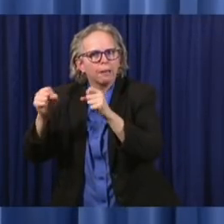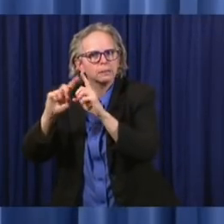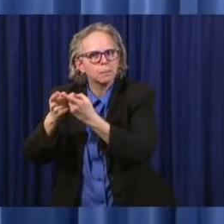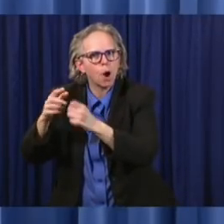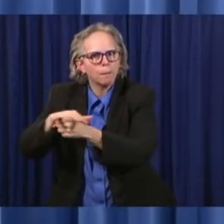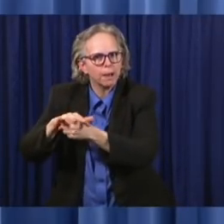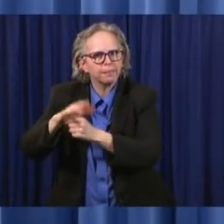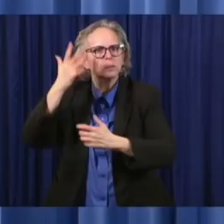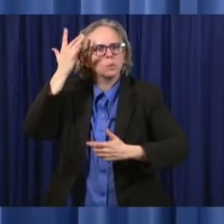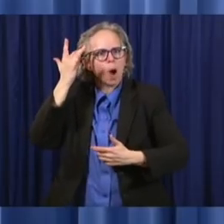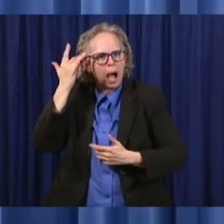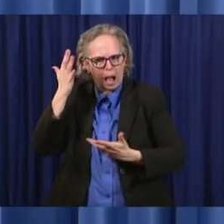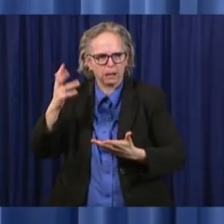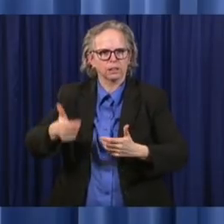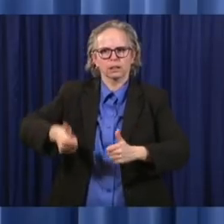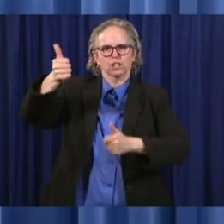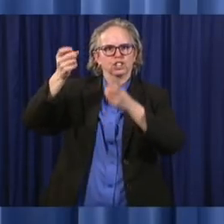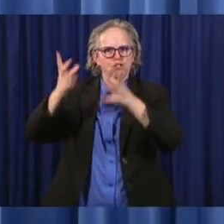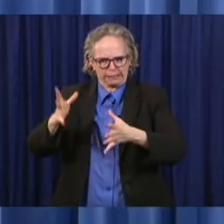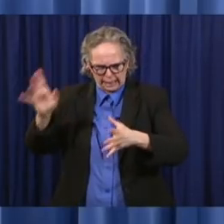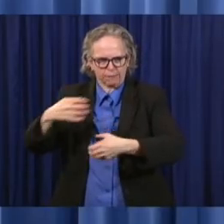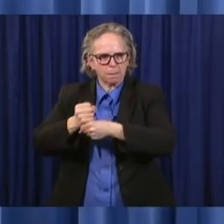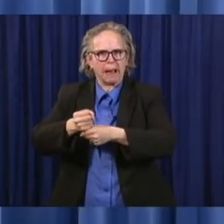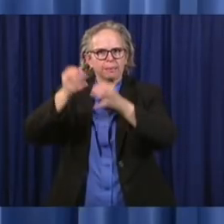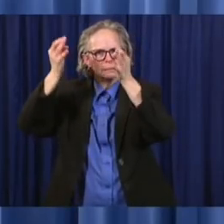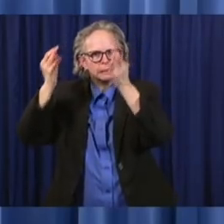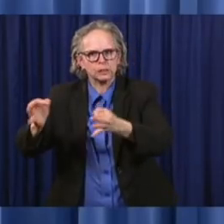of Health would issue orders.